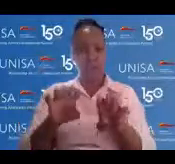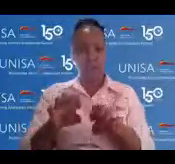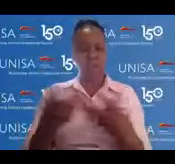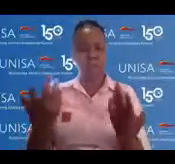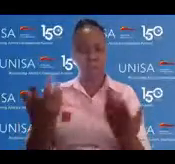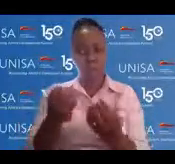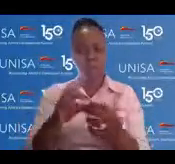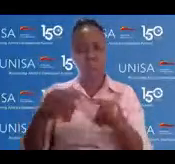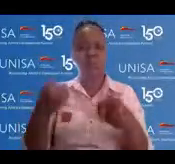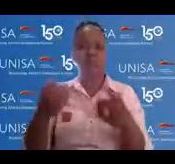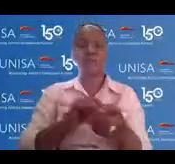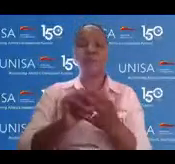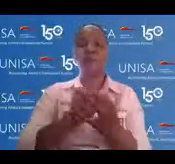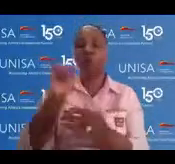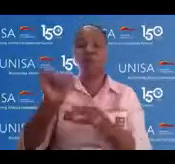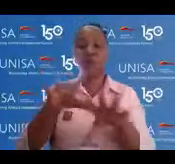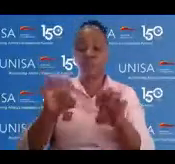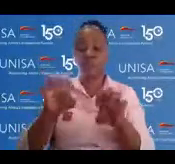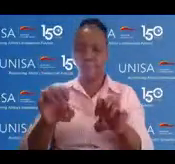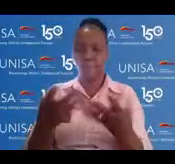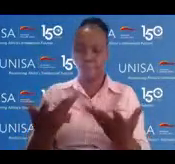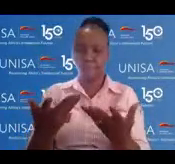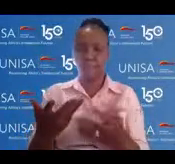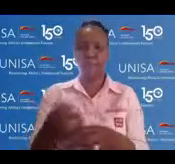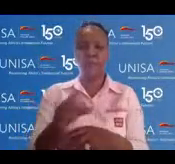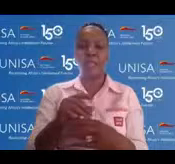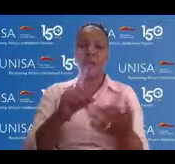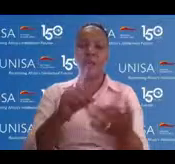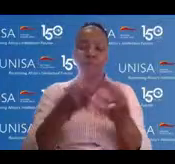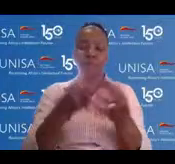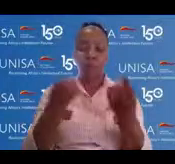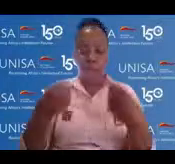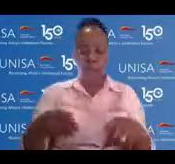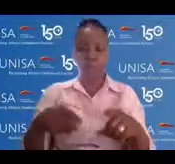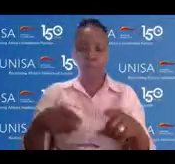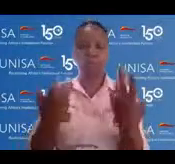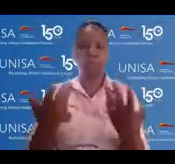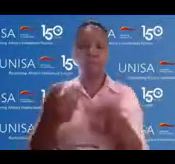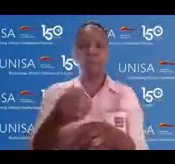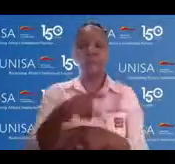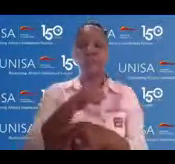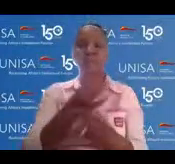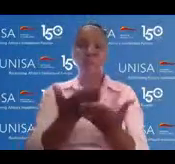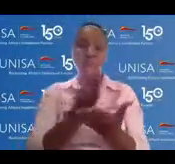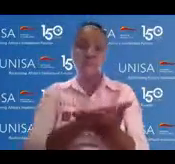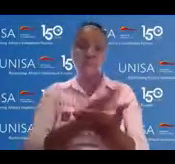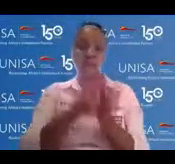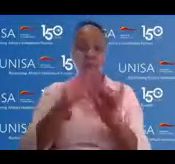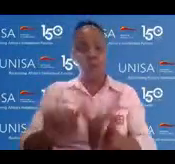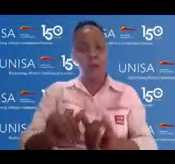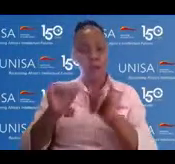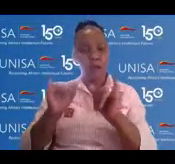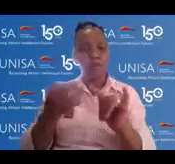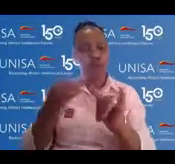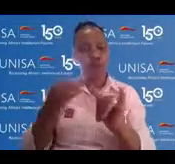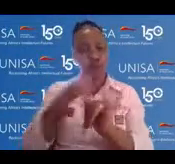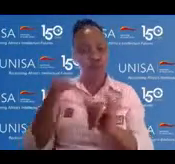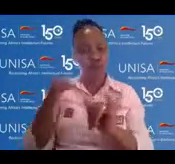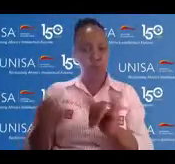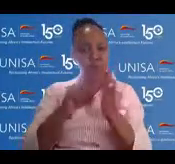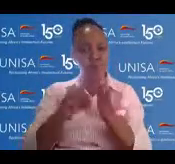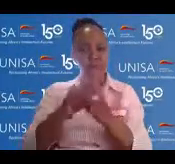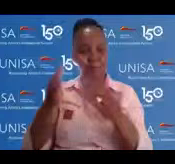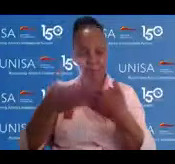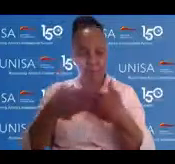exam. Right, so then I click on allow, and then you'll see the page will be waiting for you. You'll click on start quiz, and you'll see this